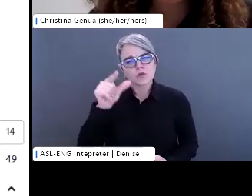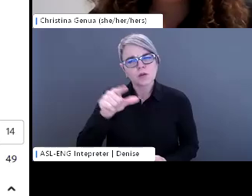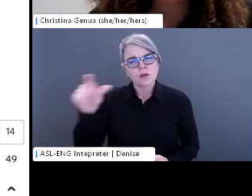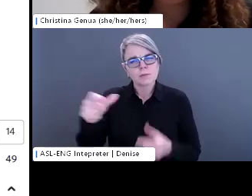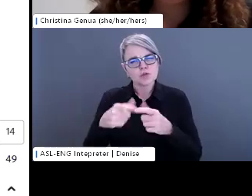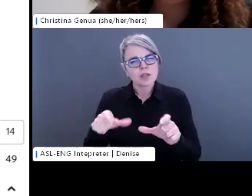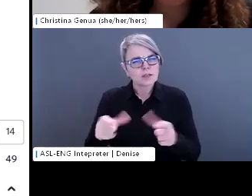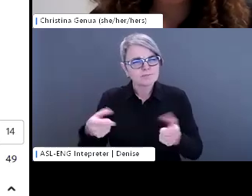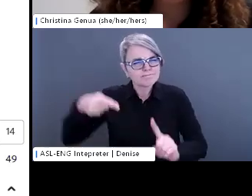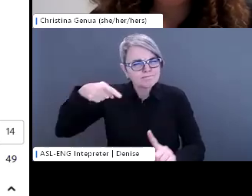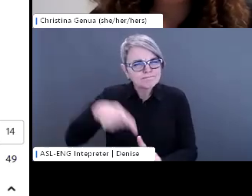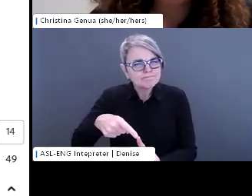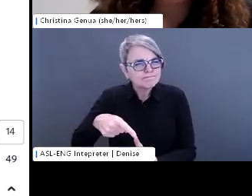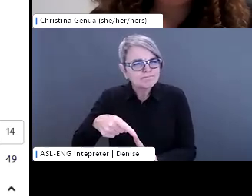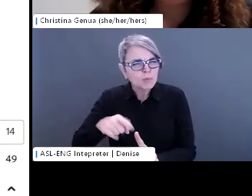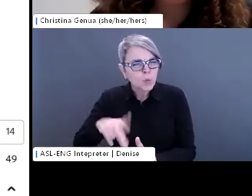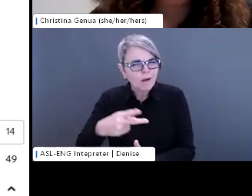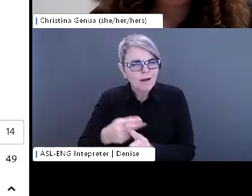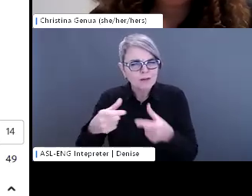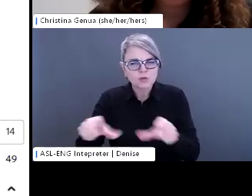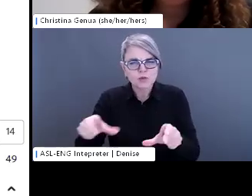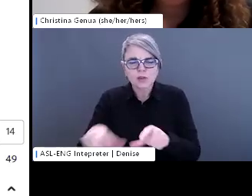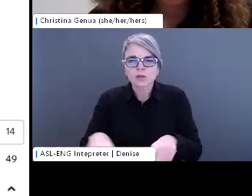like if it's a Government of Canada check that's come